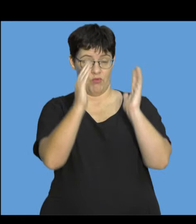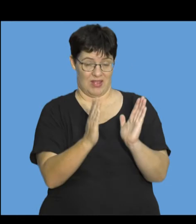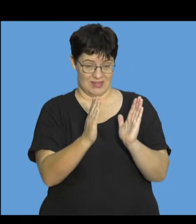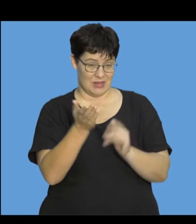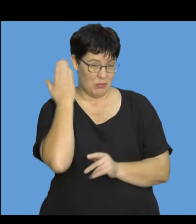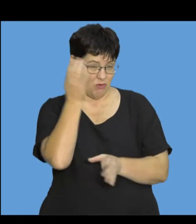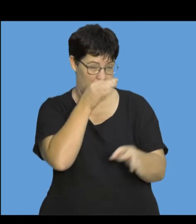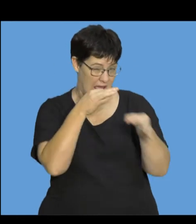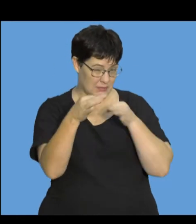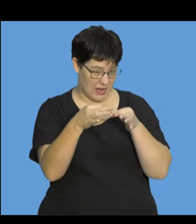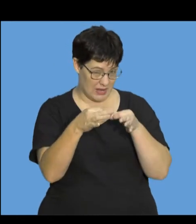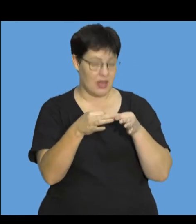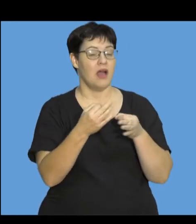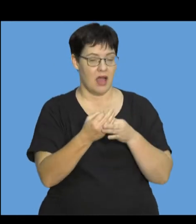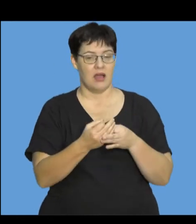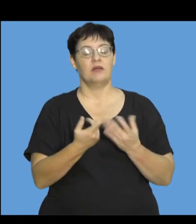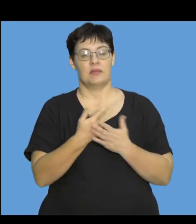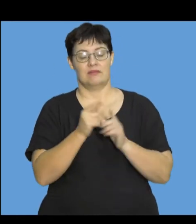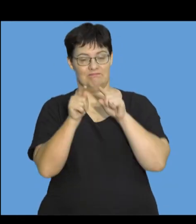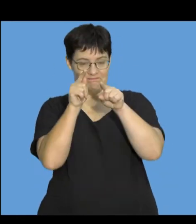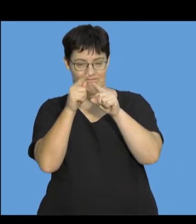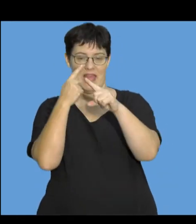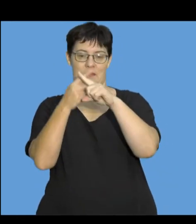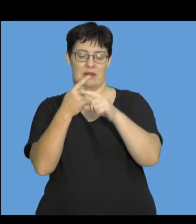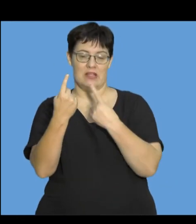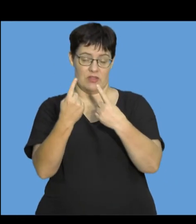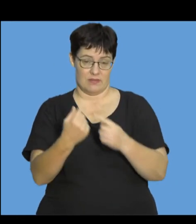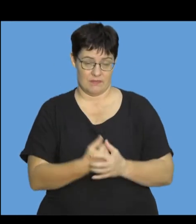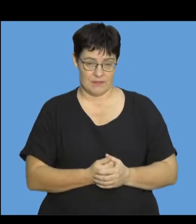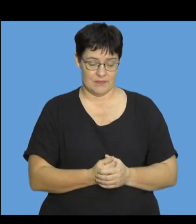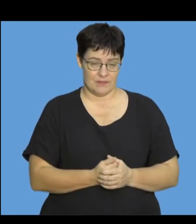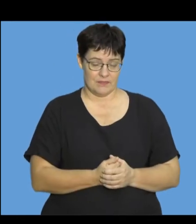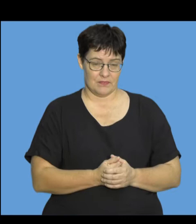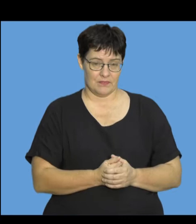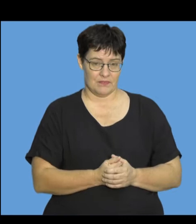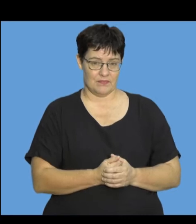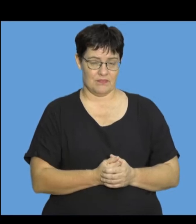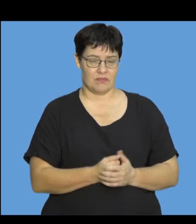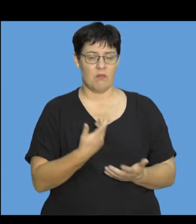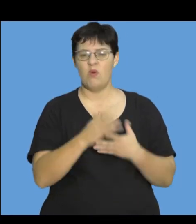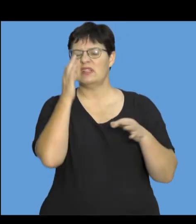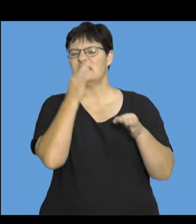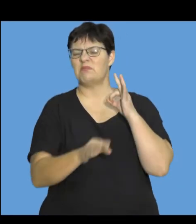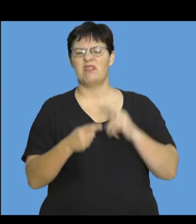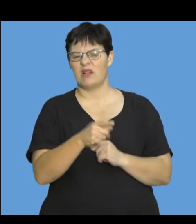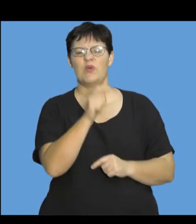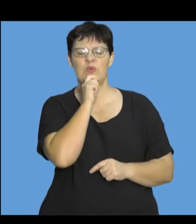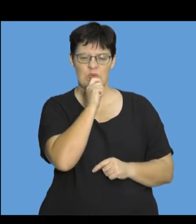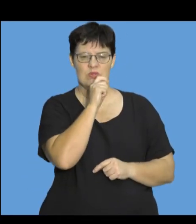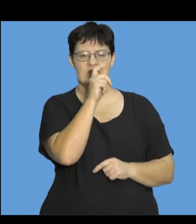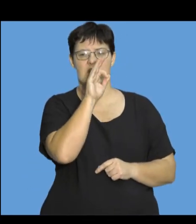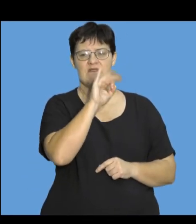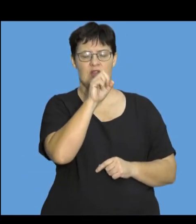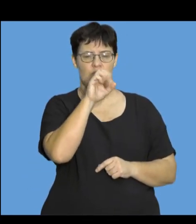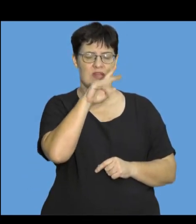spoke about, which has to do with multiplying those exponents. So simplifying using factorization,